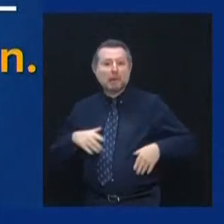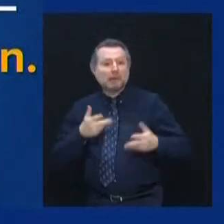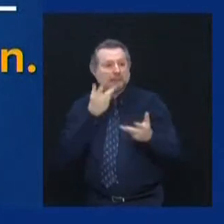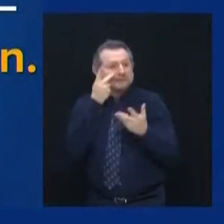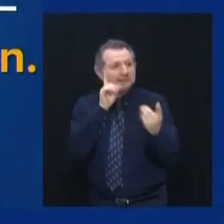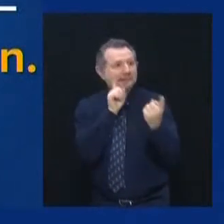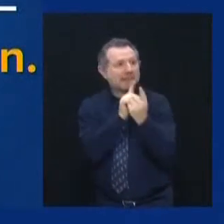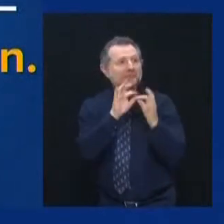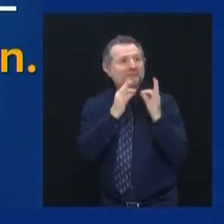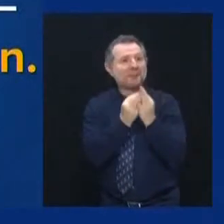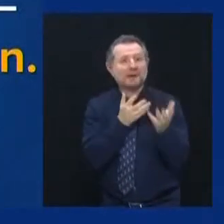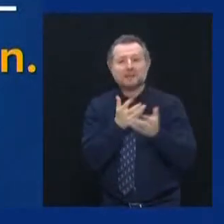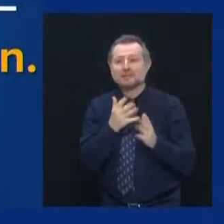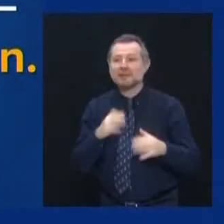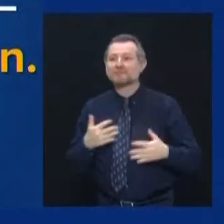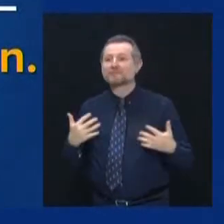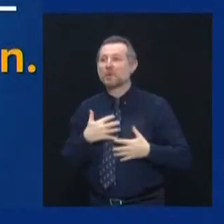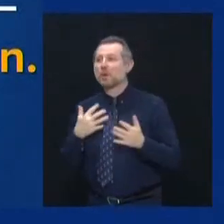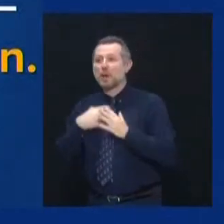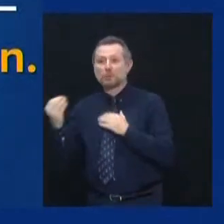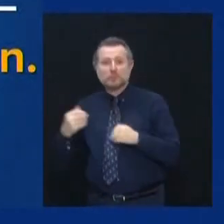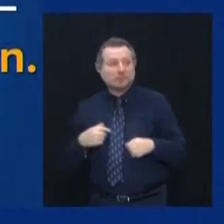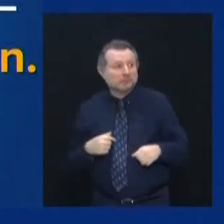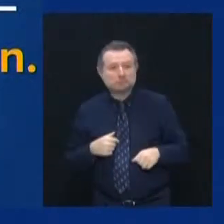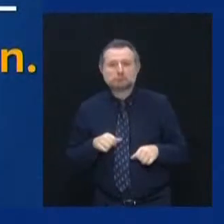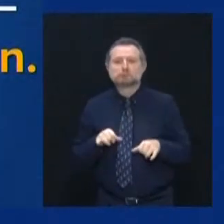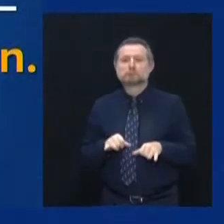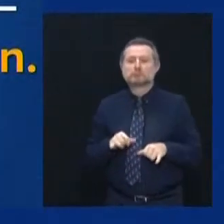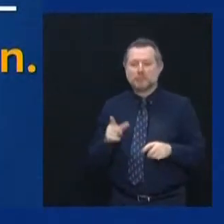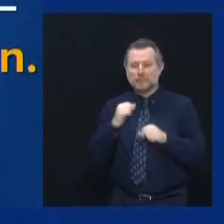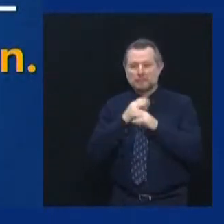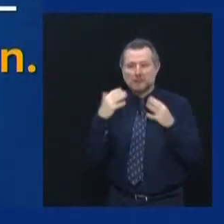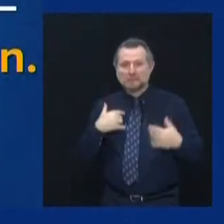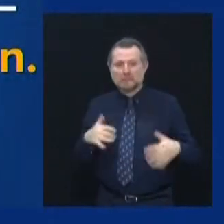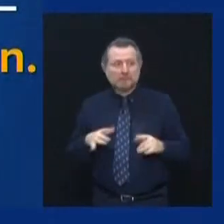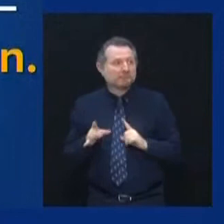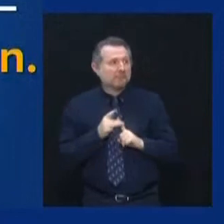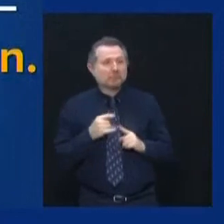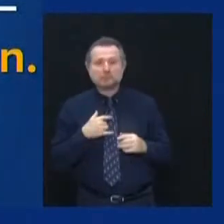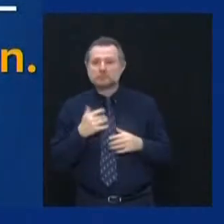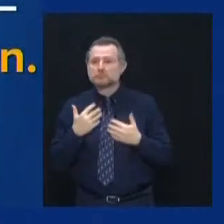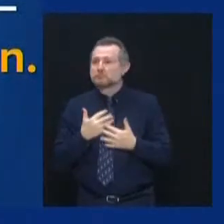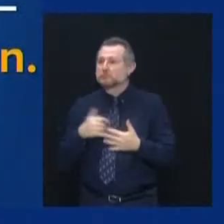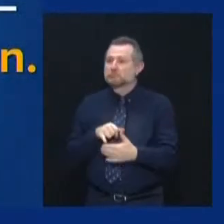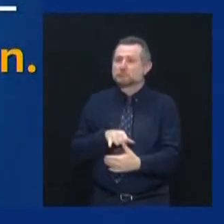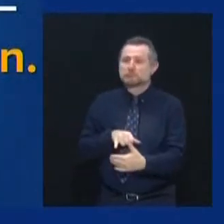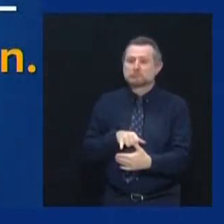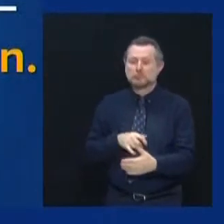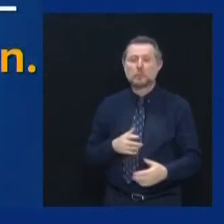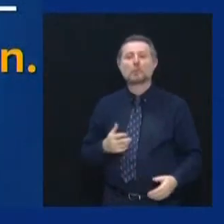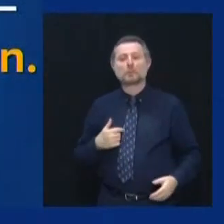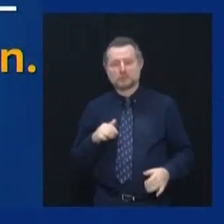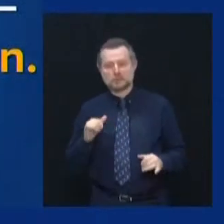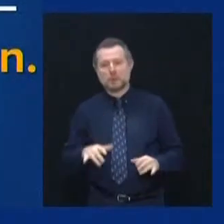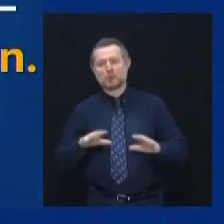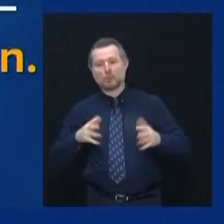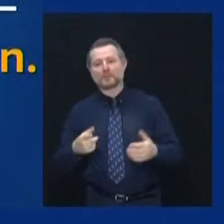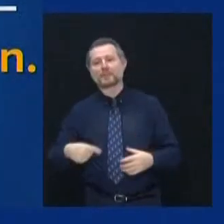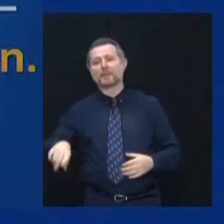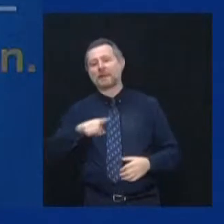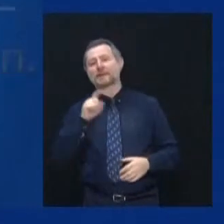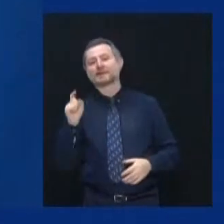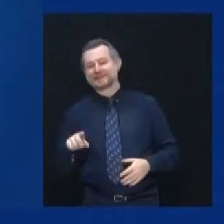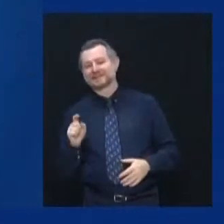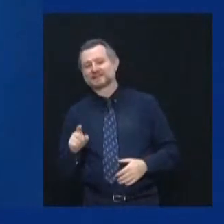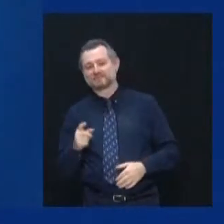afraid to go out, they're afraid to get COVID. This is the group that desperately